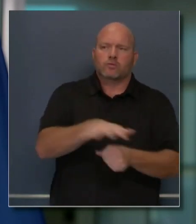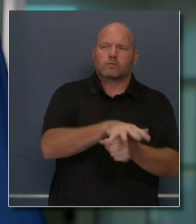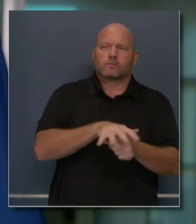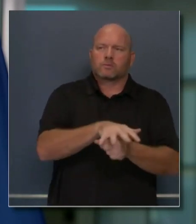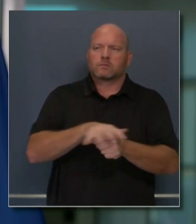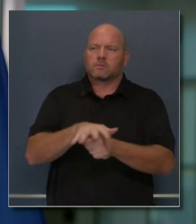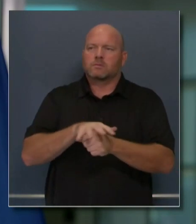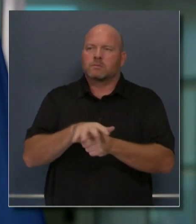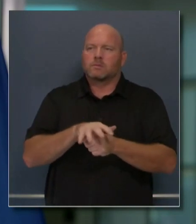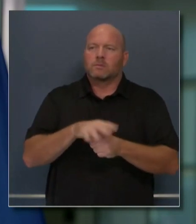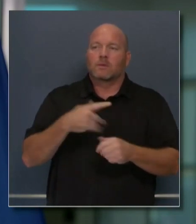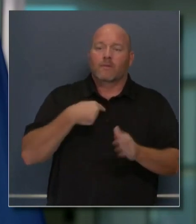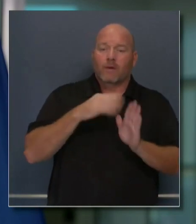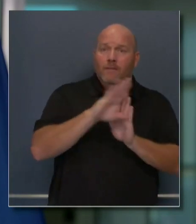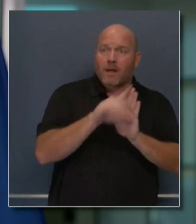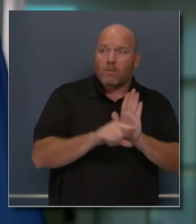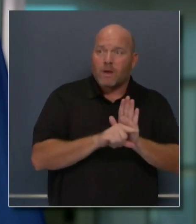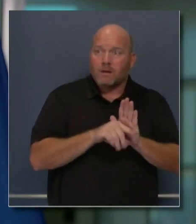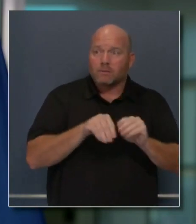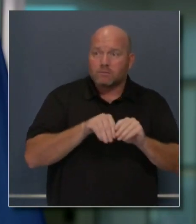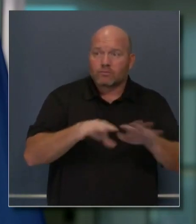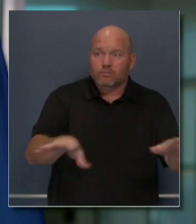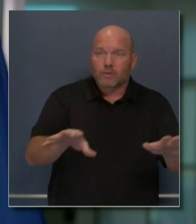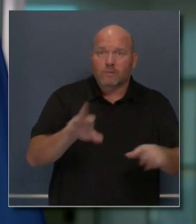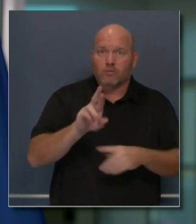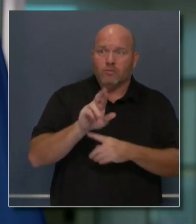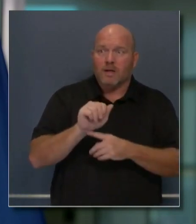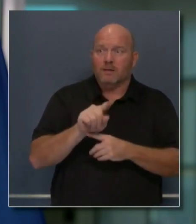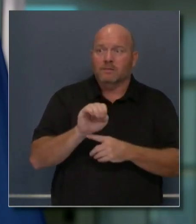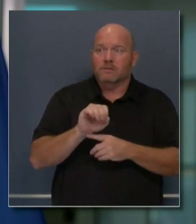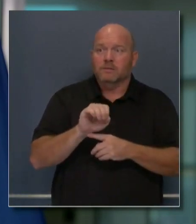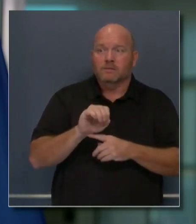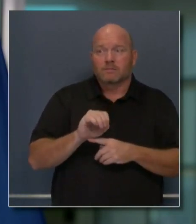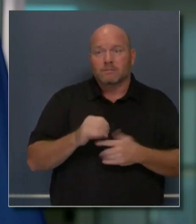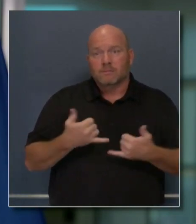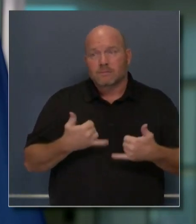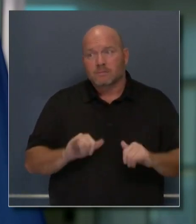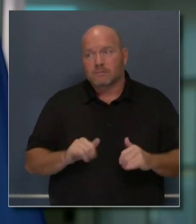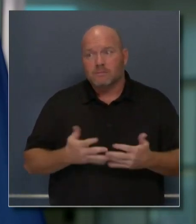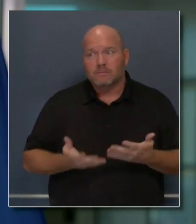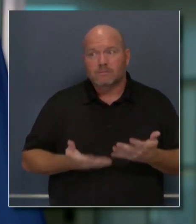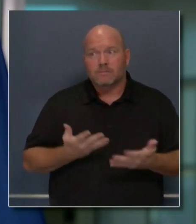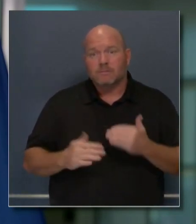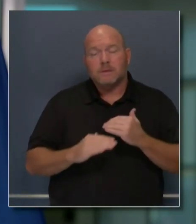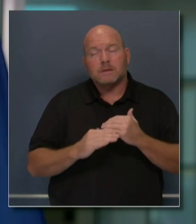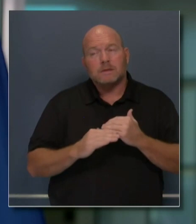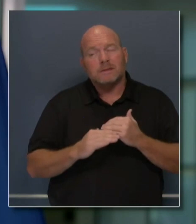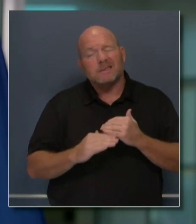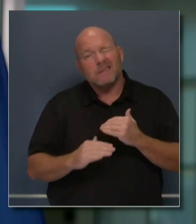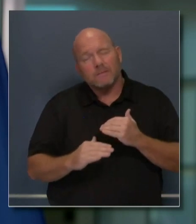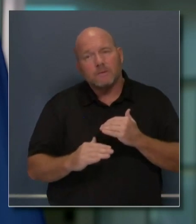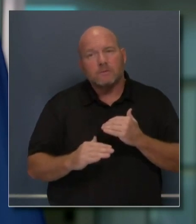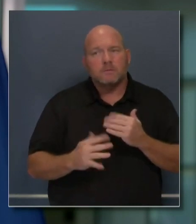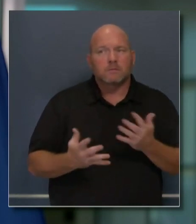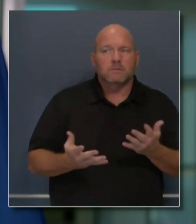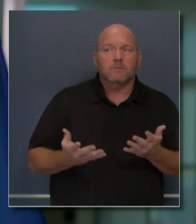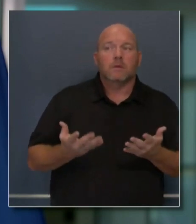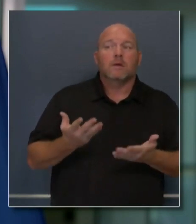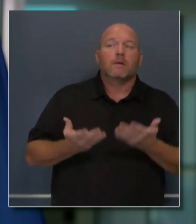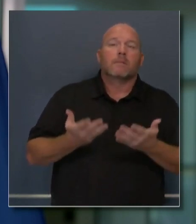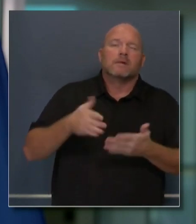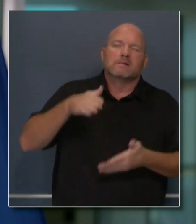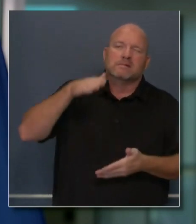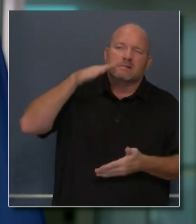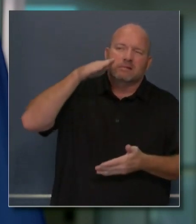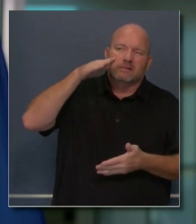background transmission rates that are remaining very relatively stable in some cases, stubborn in other cases.